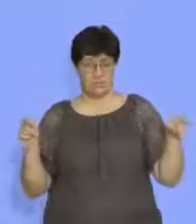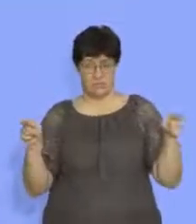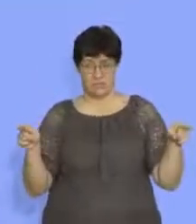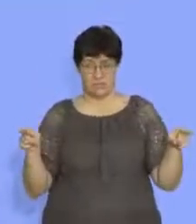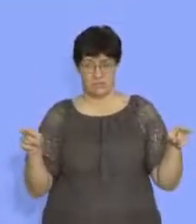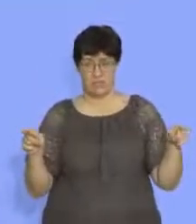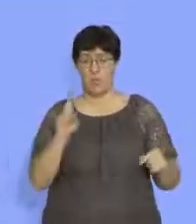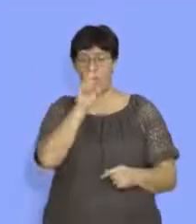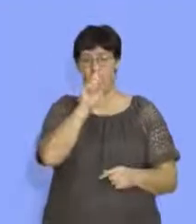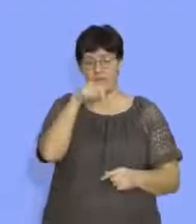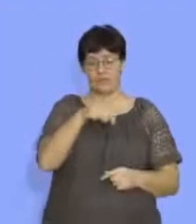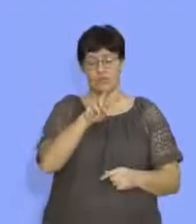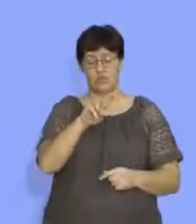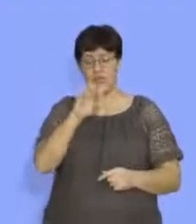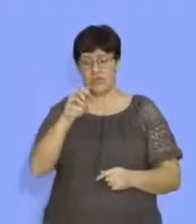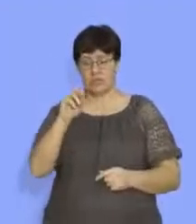that are